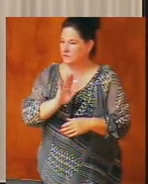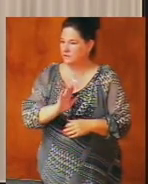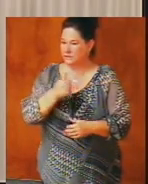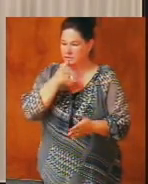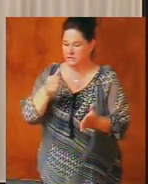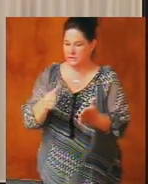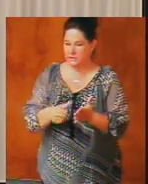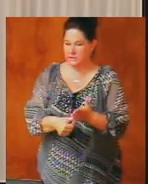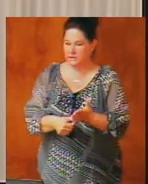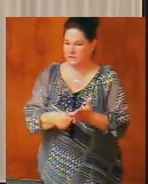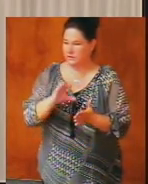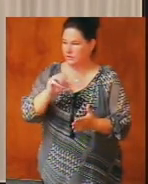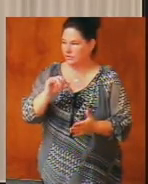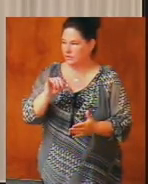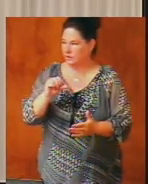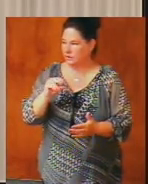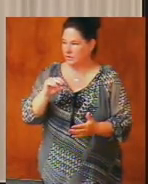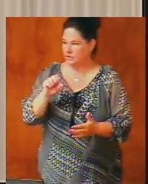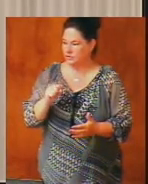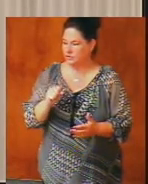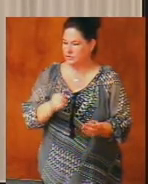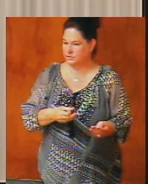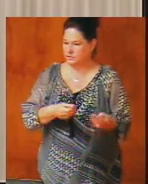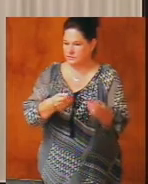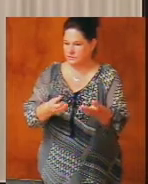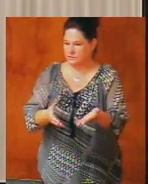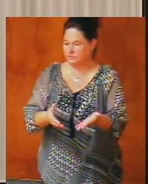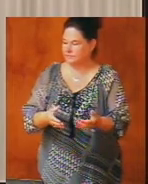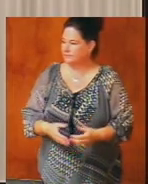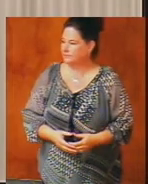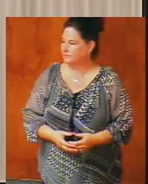letter to the Colossians.